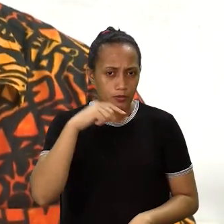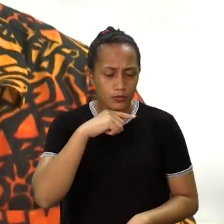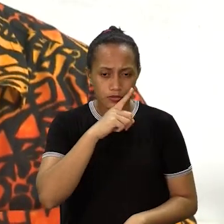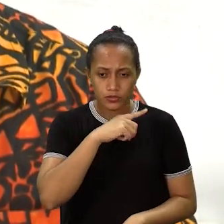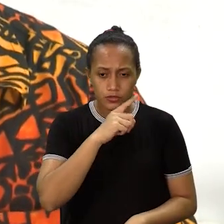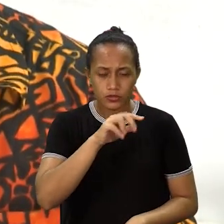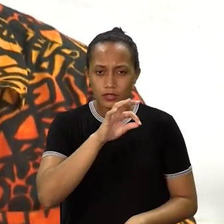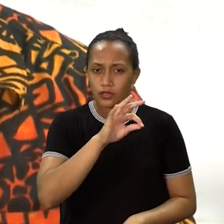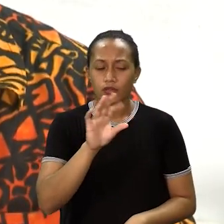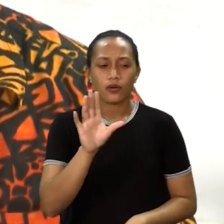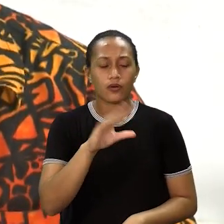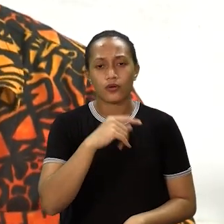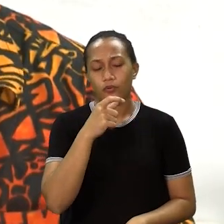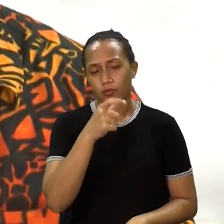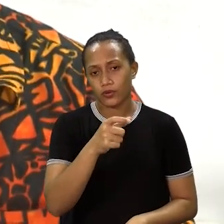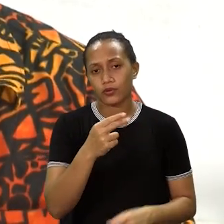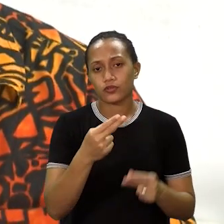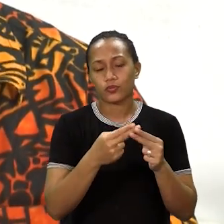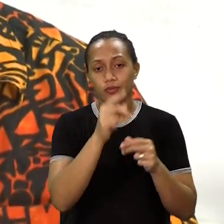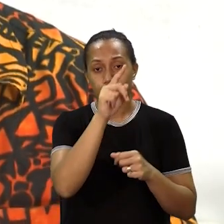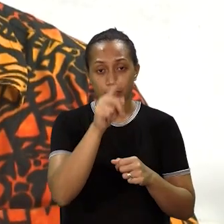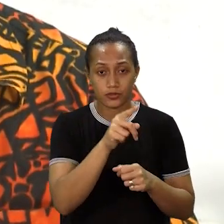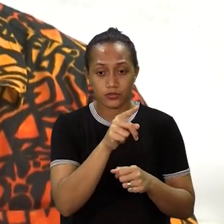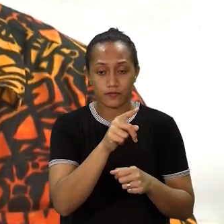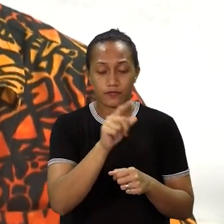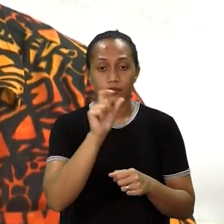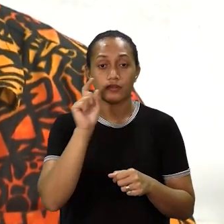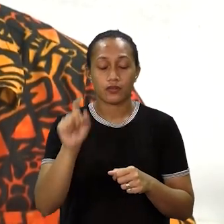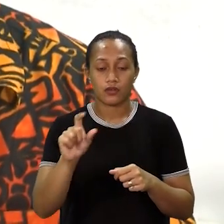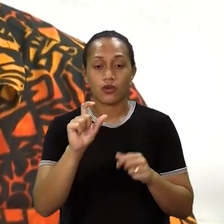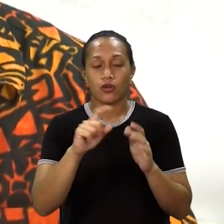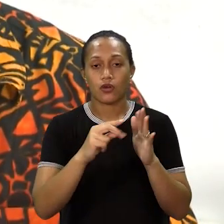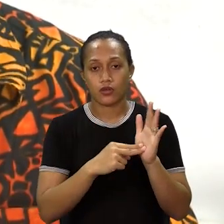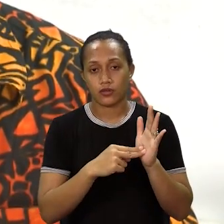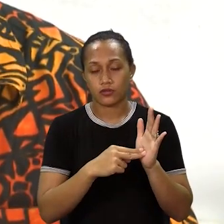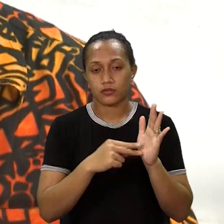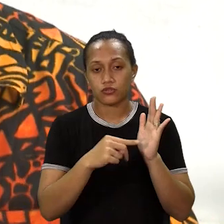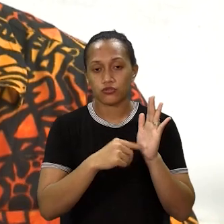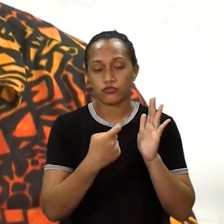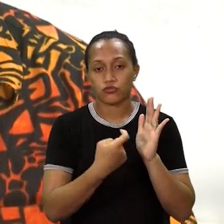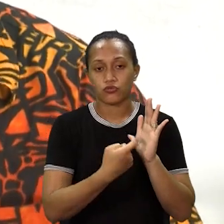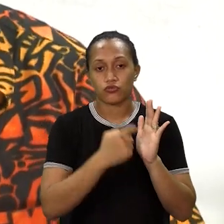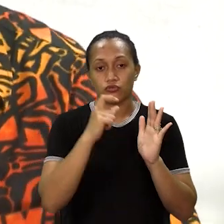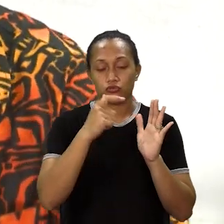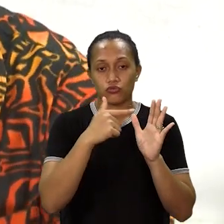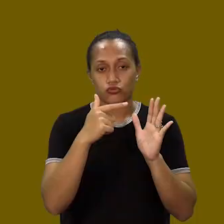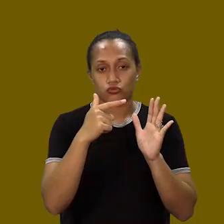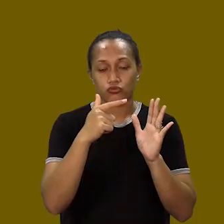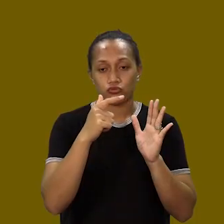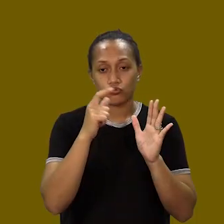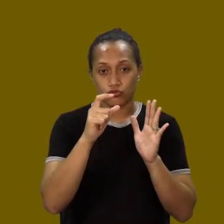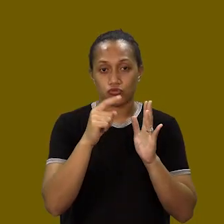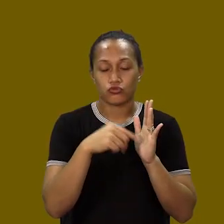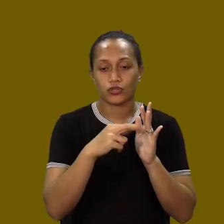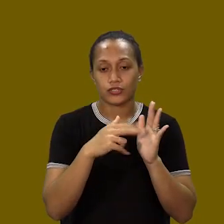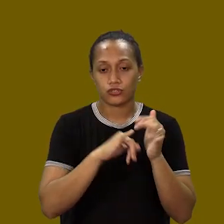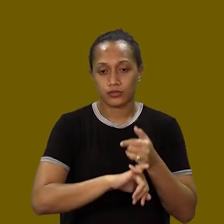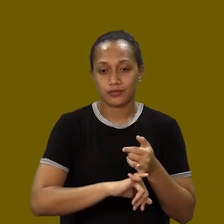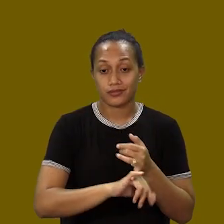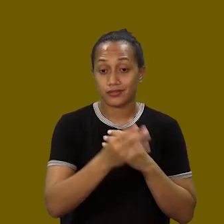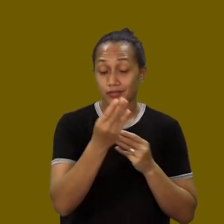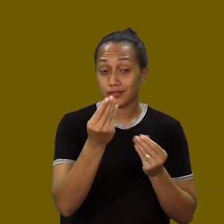get dressed. Remember, boys and girls, not all words with apostrophes are contractions. Remember